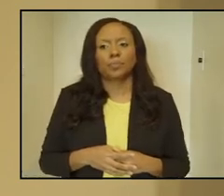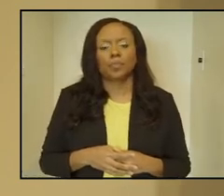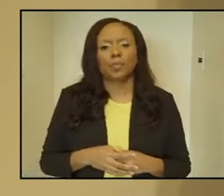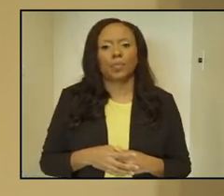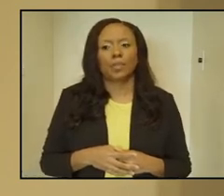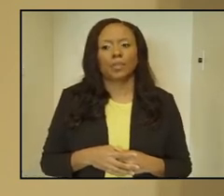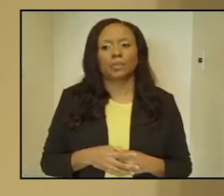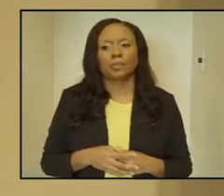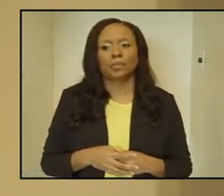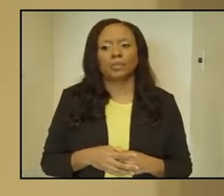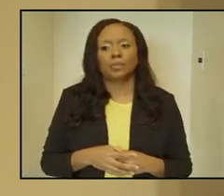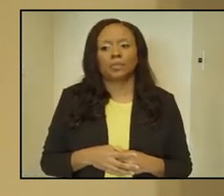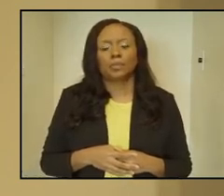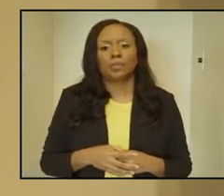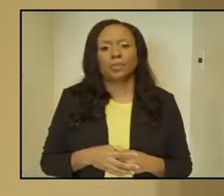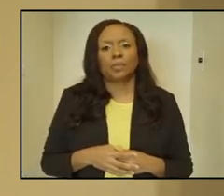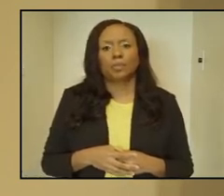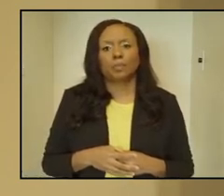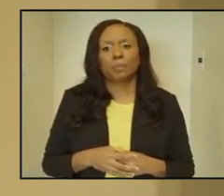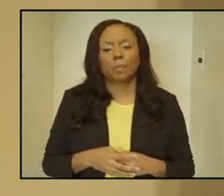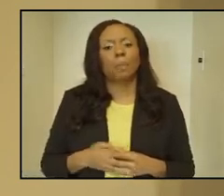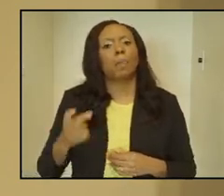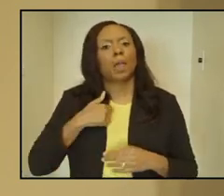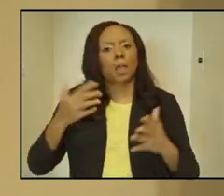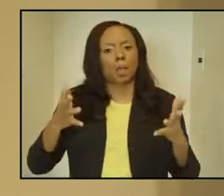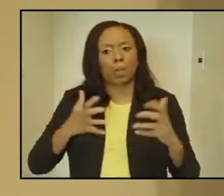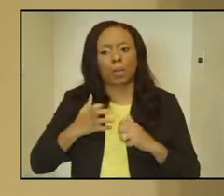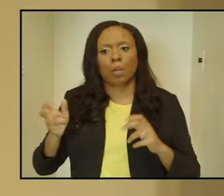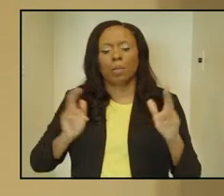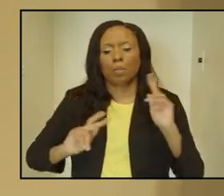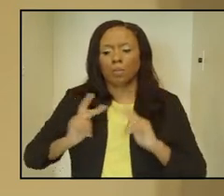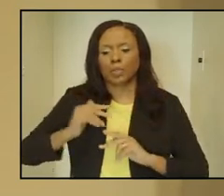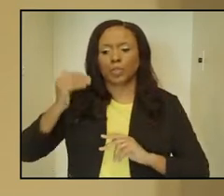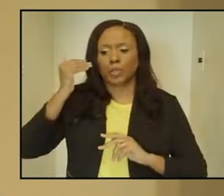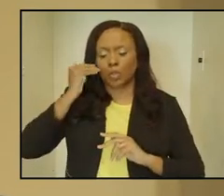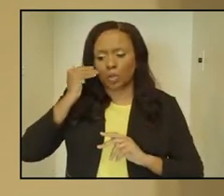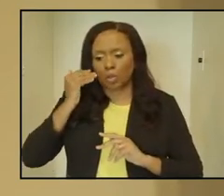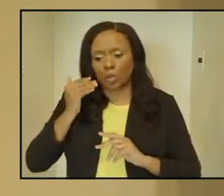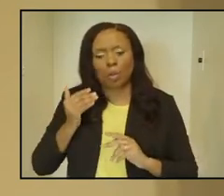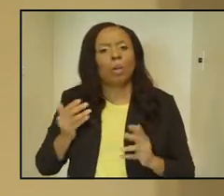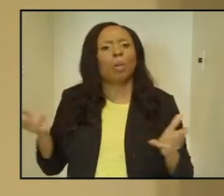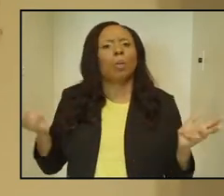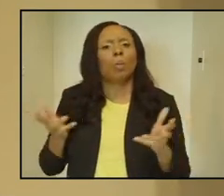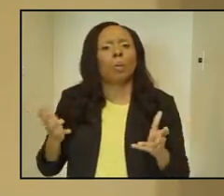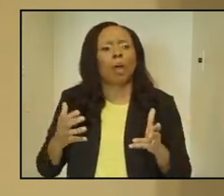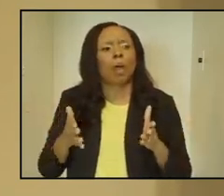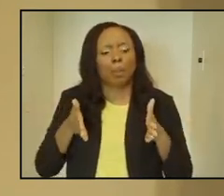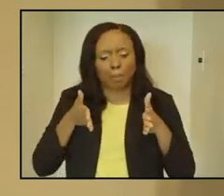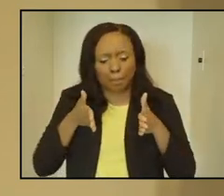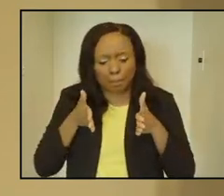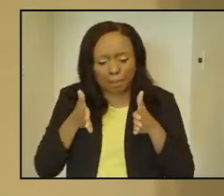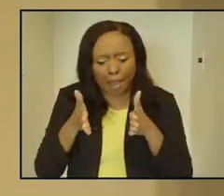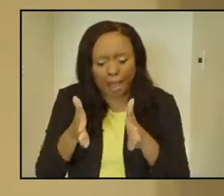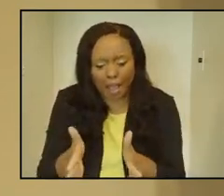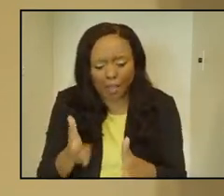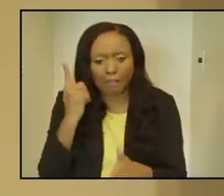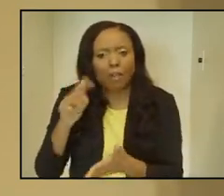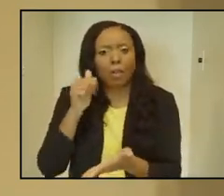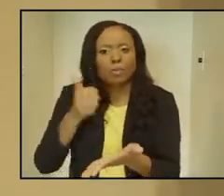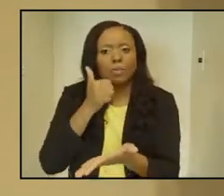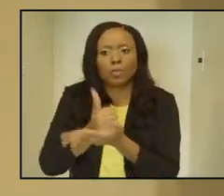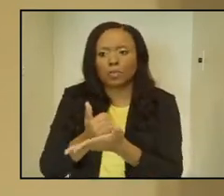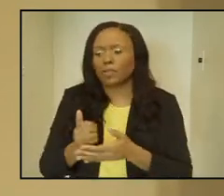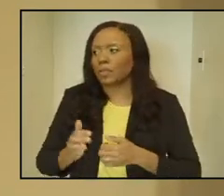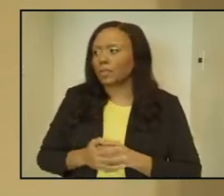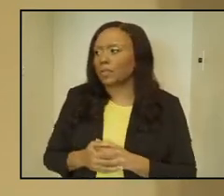path should be to secure approval? Rather than a person wondering, if I do this, they're going to agree, or if I do this, they're going to agree. That